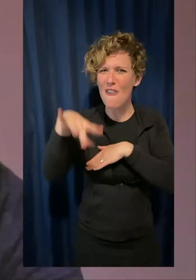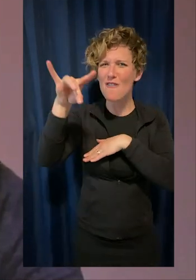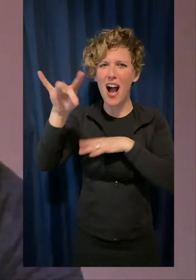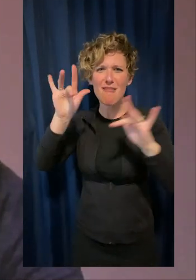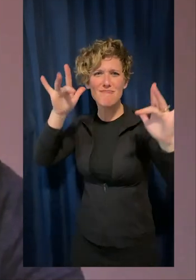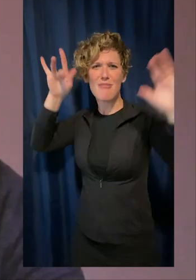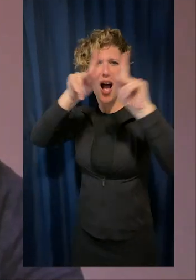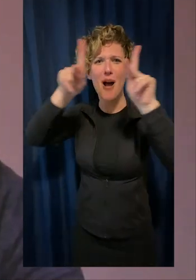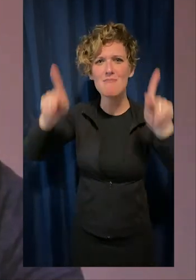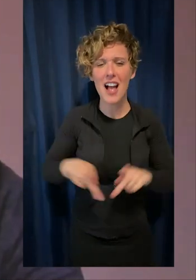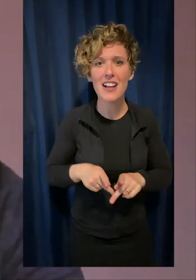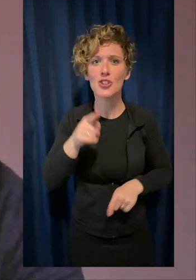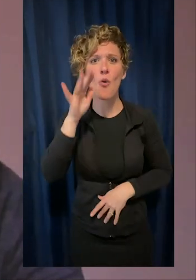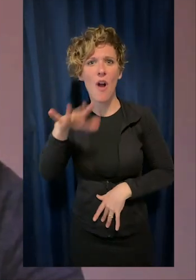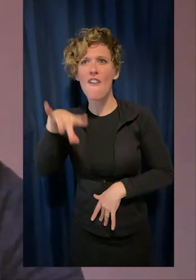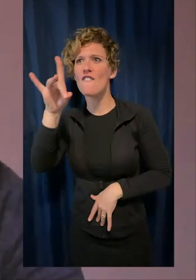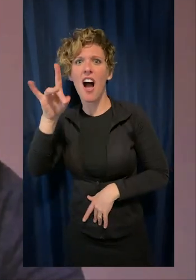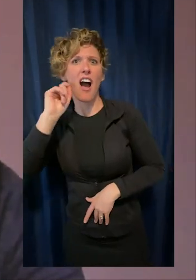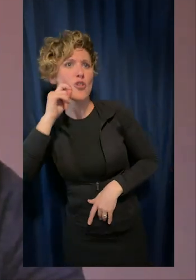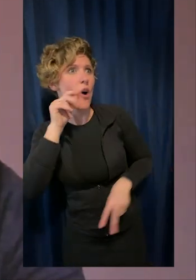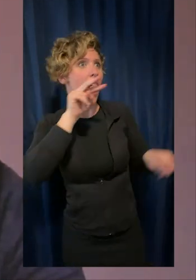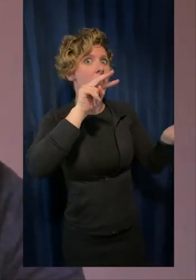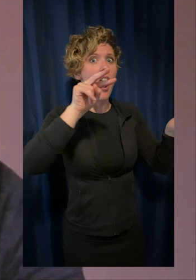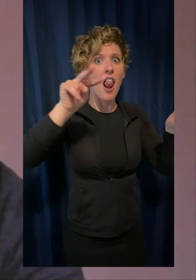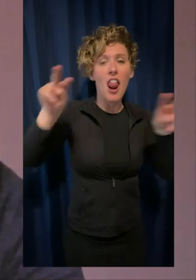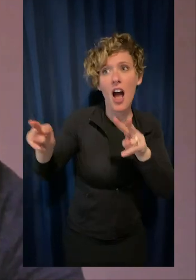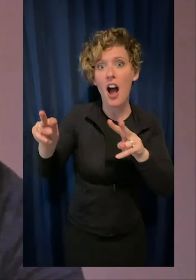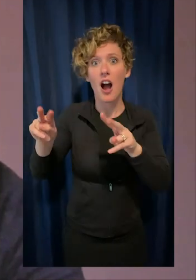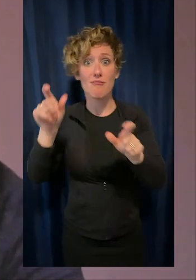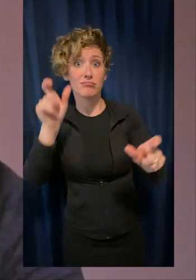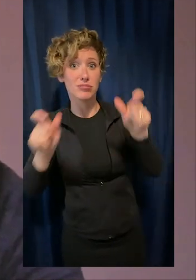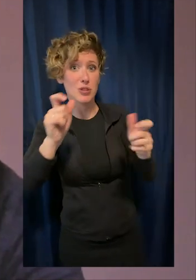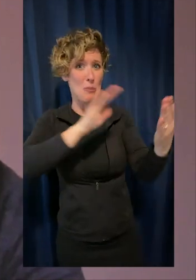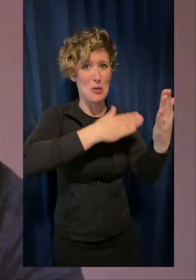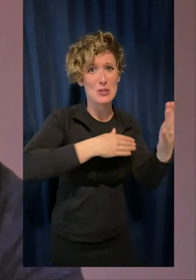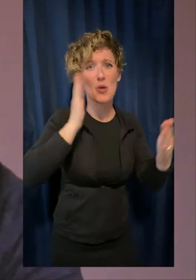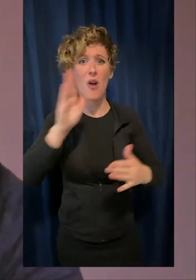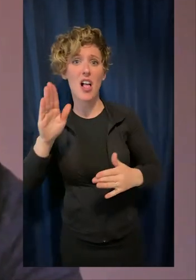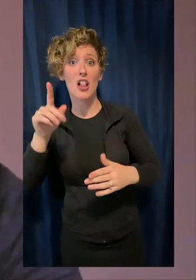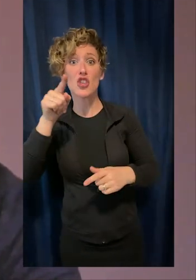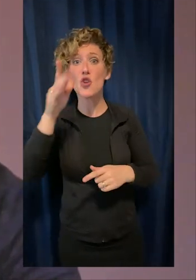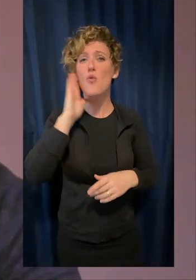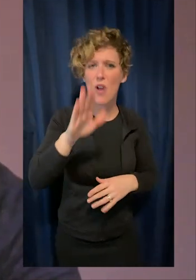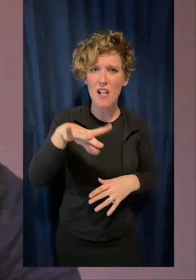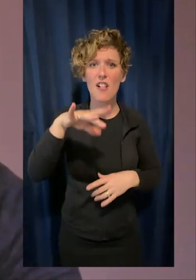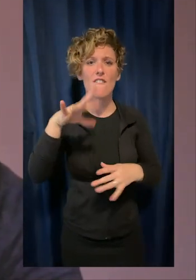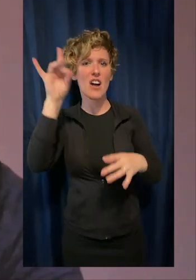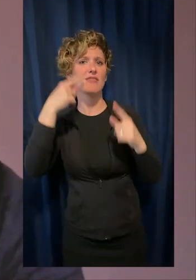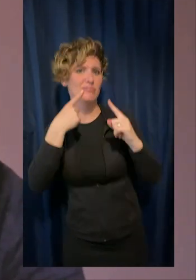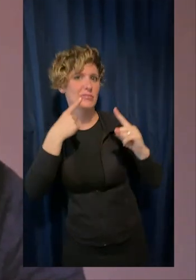bands are playing. With banner flip-flapping, once more you'll ride high, ready for anything under the